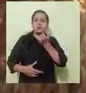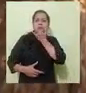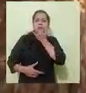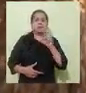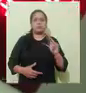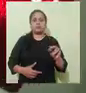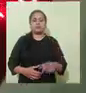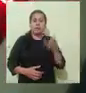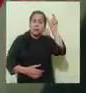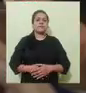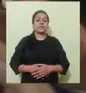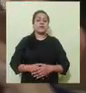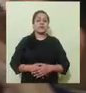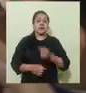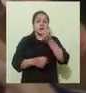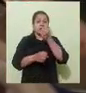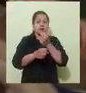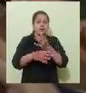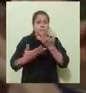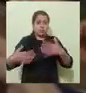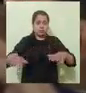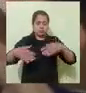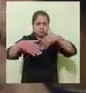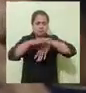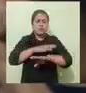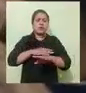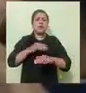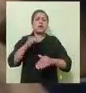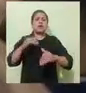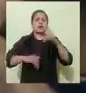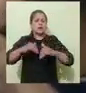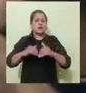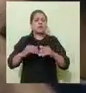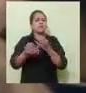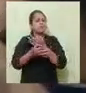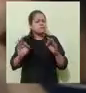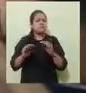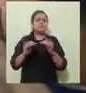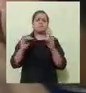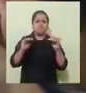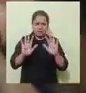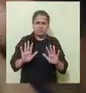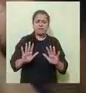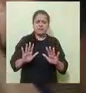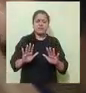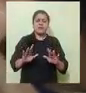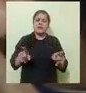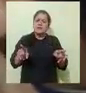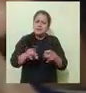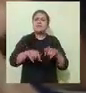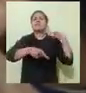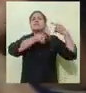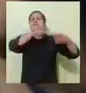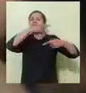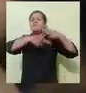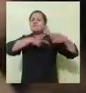this error-free elections. The election system is concerned free and fair election in Goa.